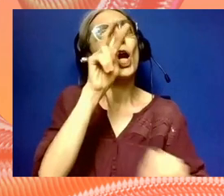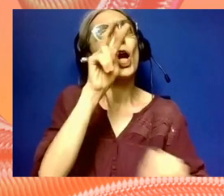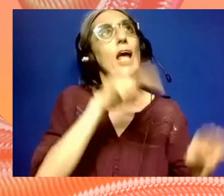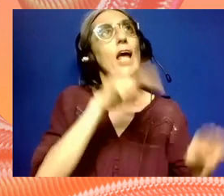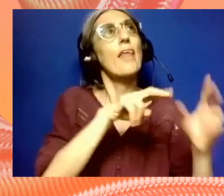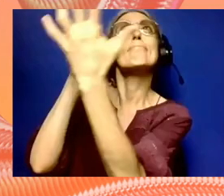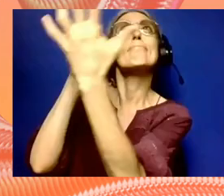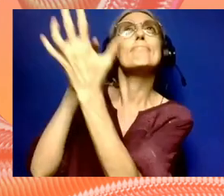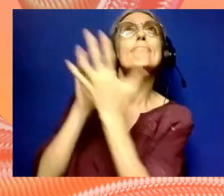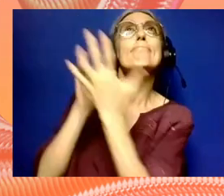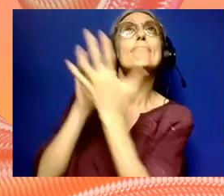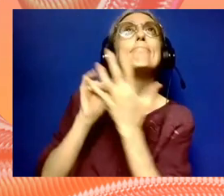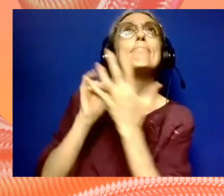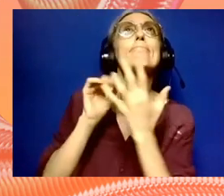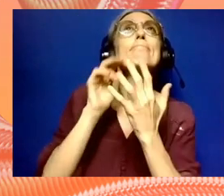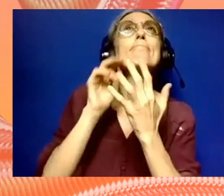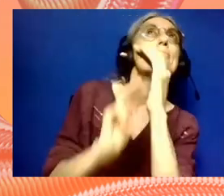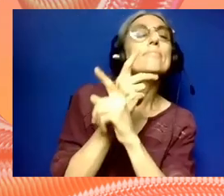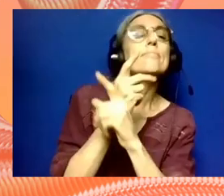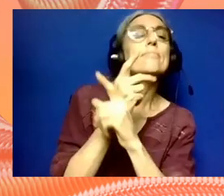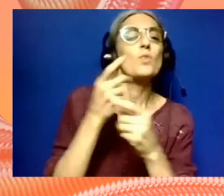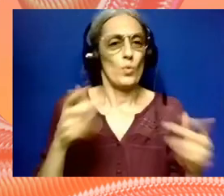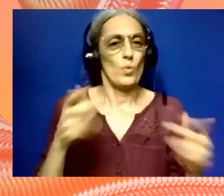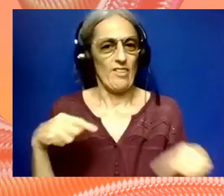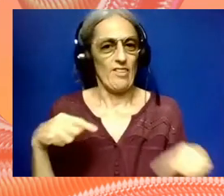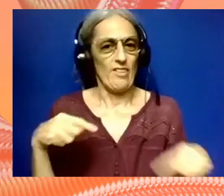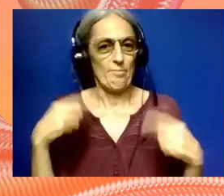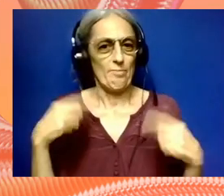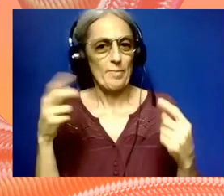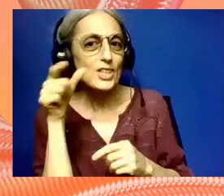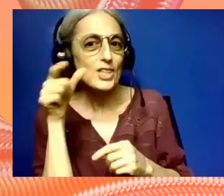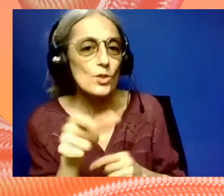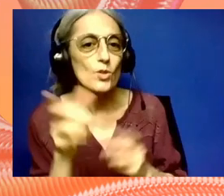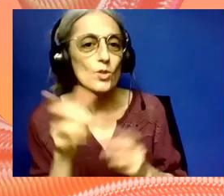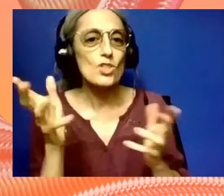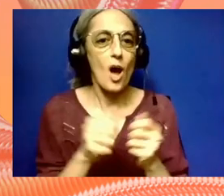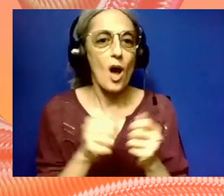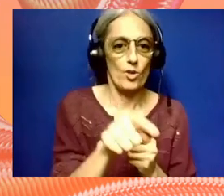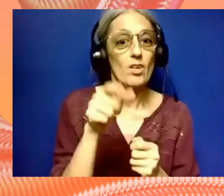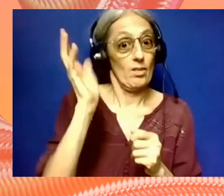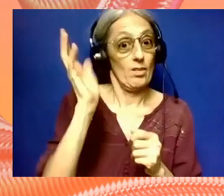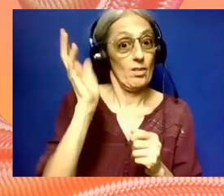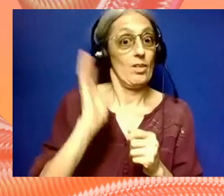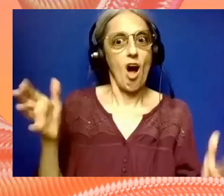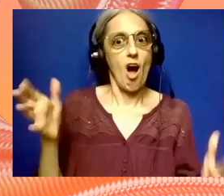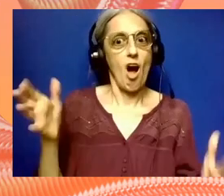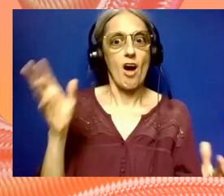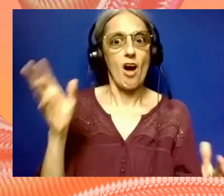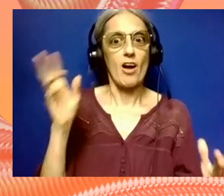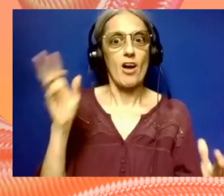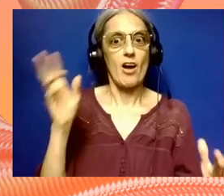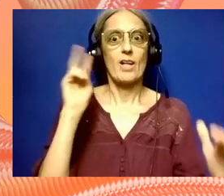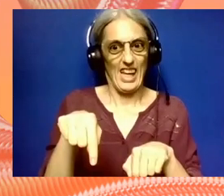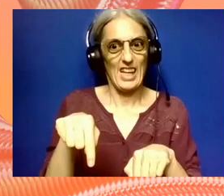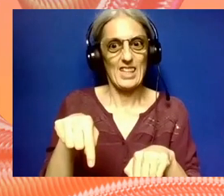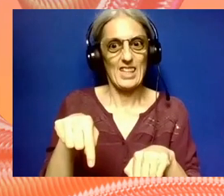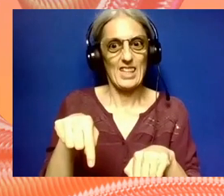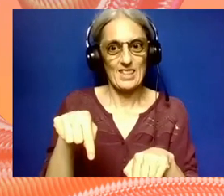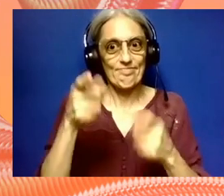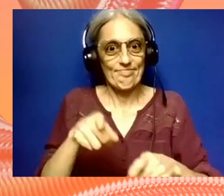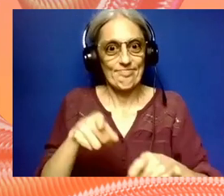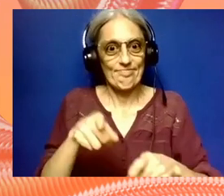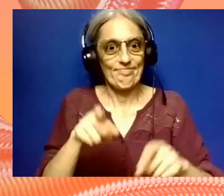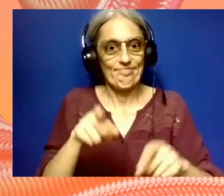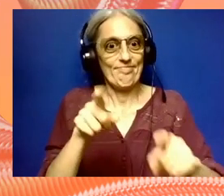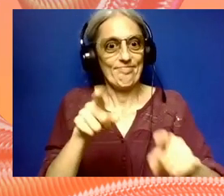you, and you've seen a lot of this coming. And I wonder now, midway through 2020 dumpster fire